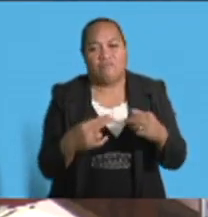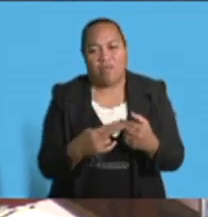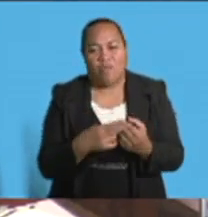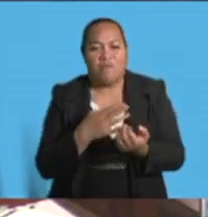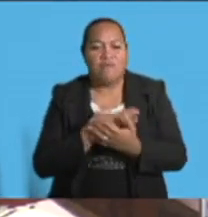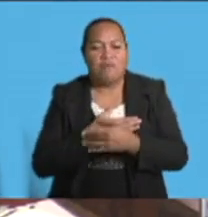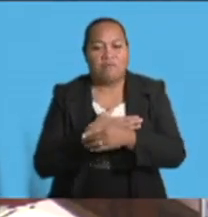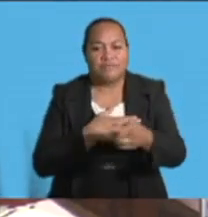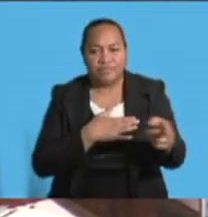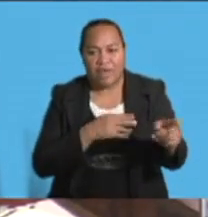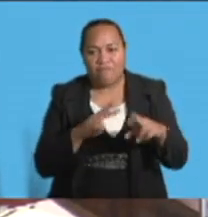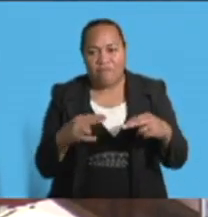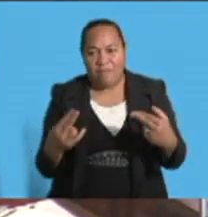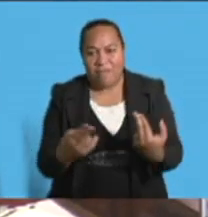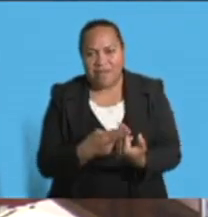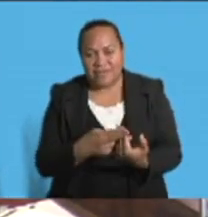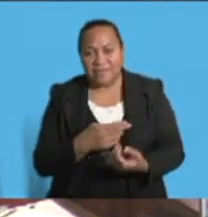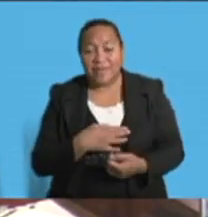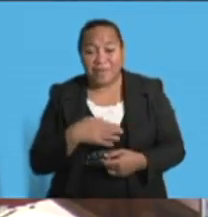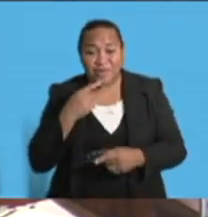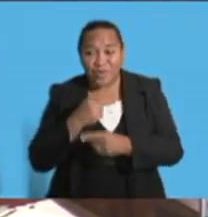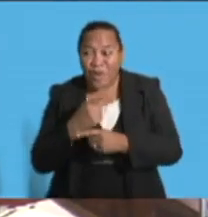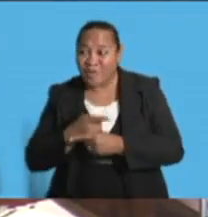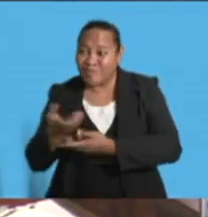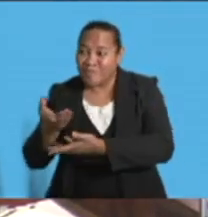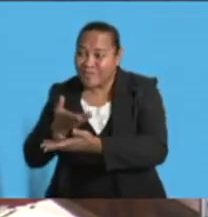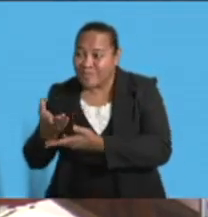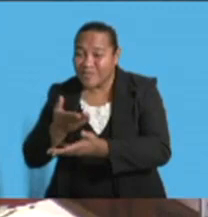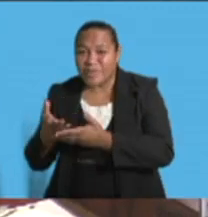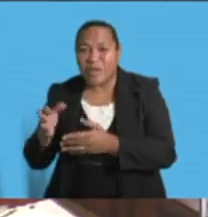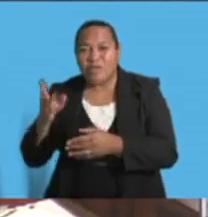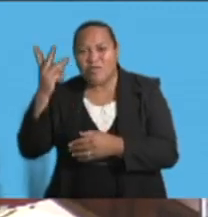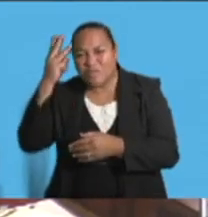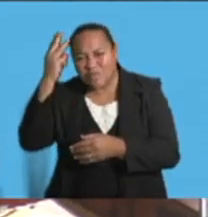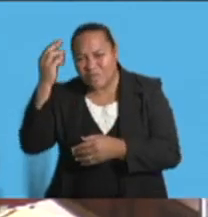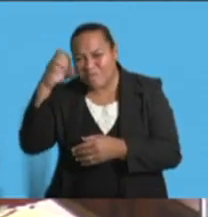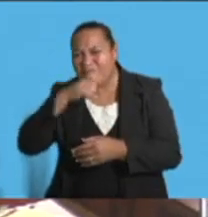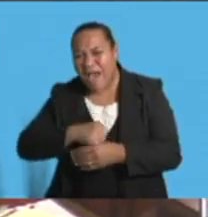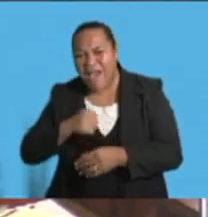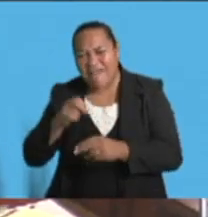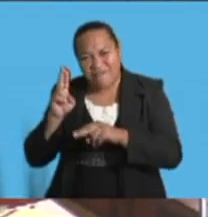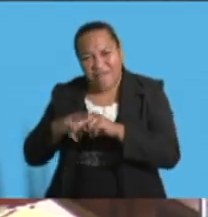I was talking to a father from Coronumbu in Ba, Madam Speaker.